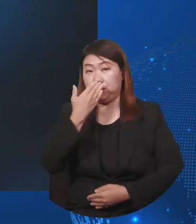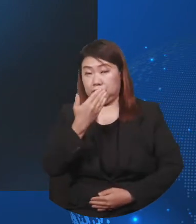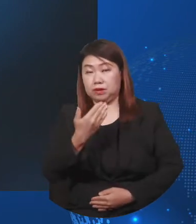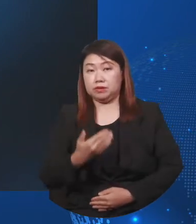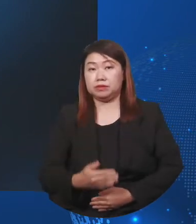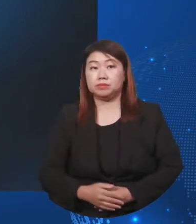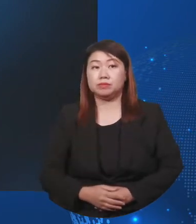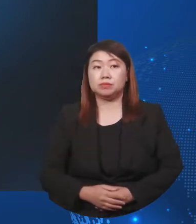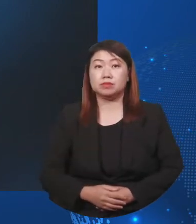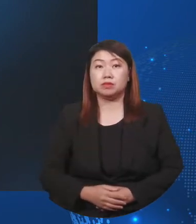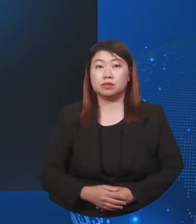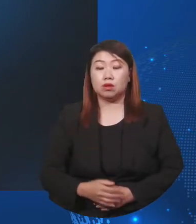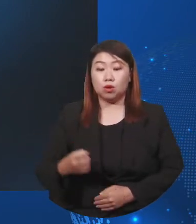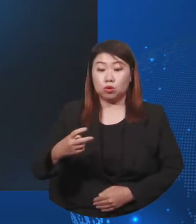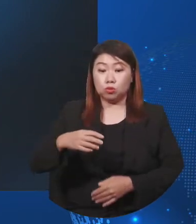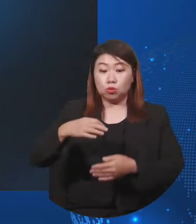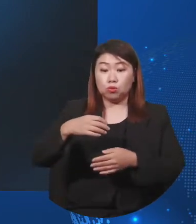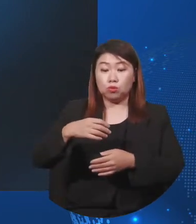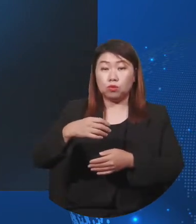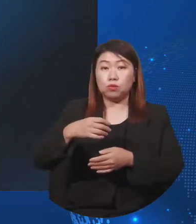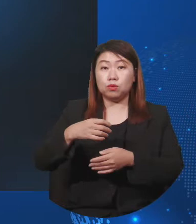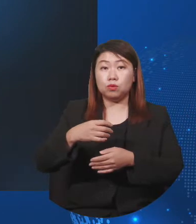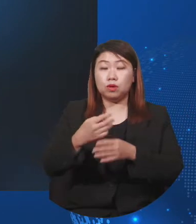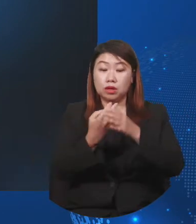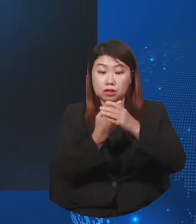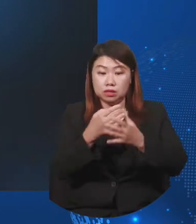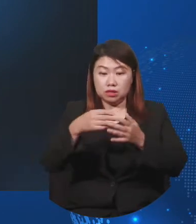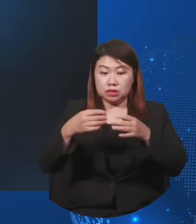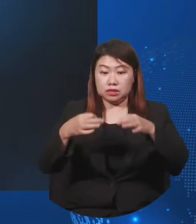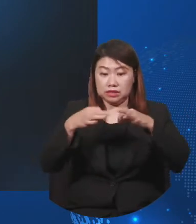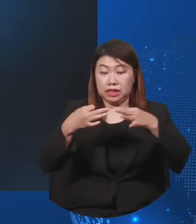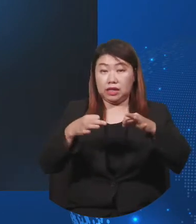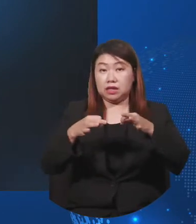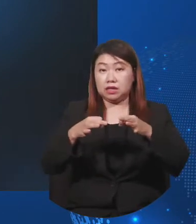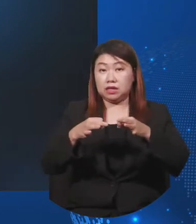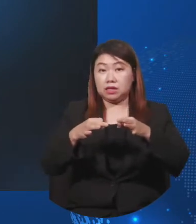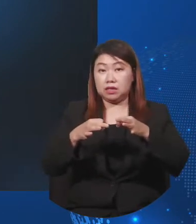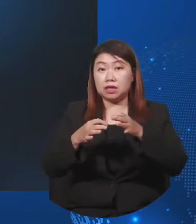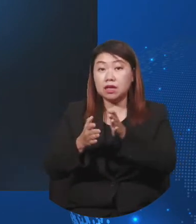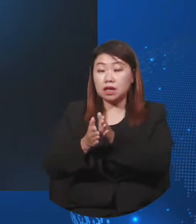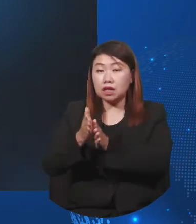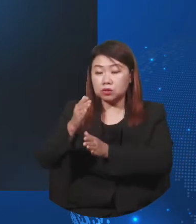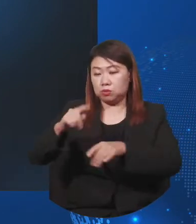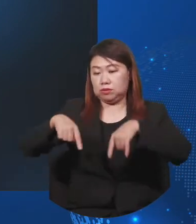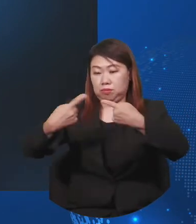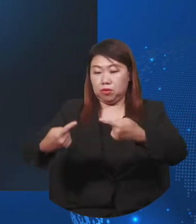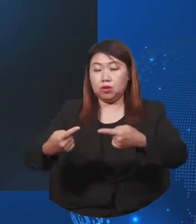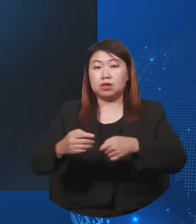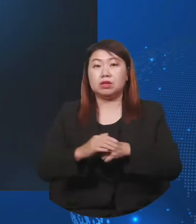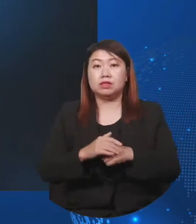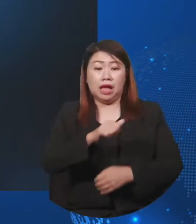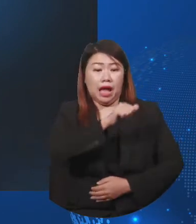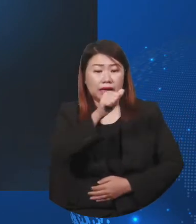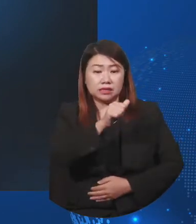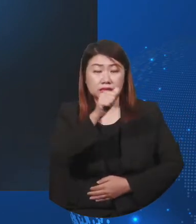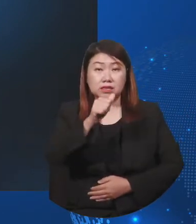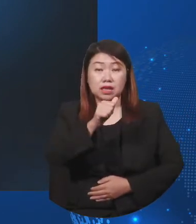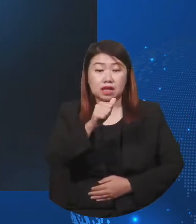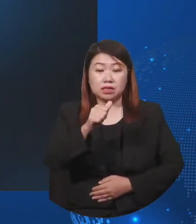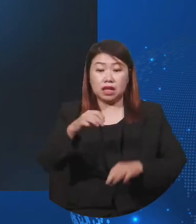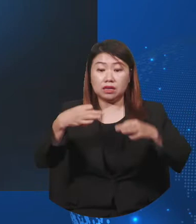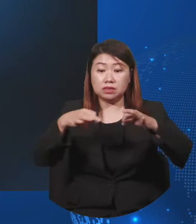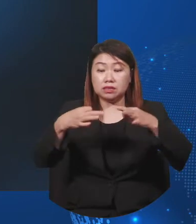also in action. We know the Asia Infrastructure Investment Bank making available over